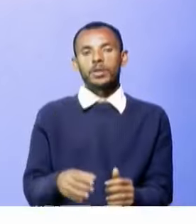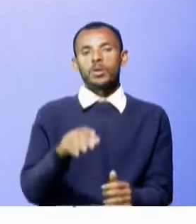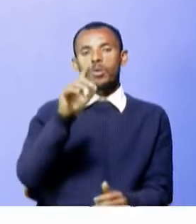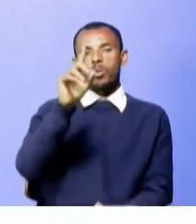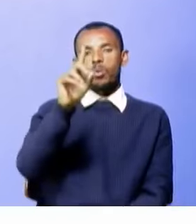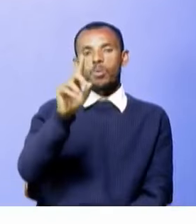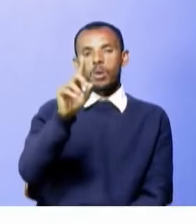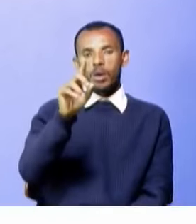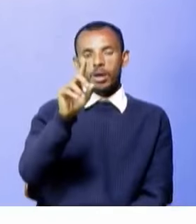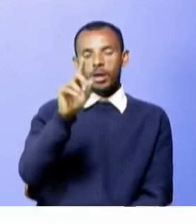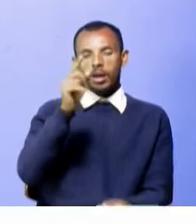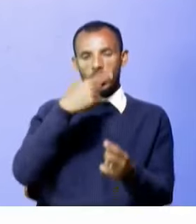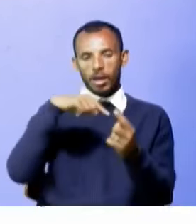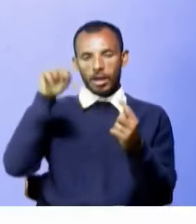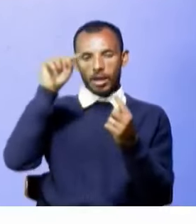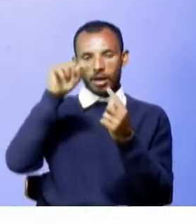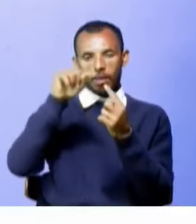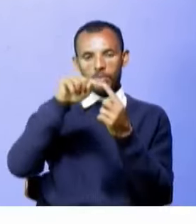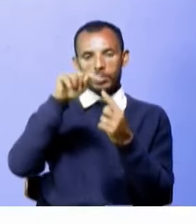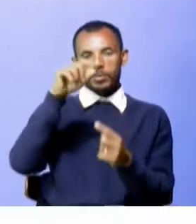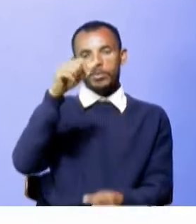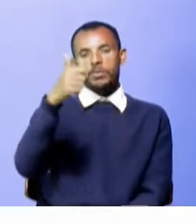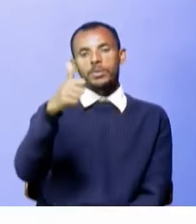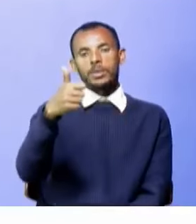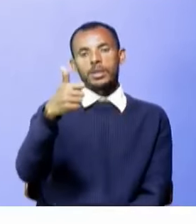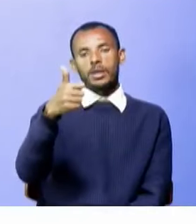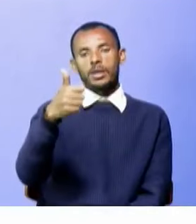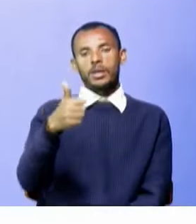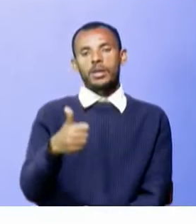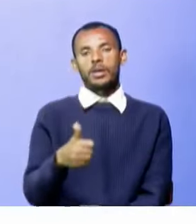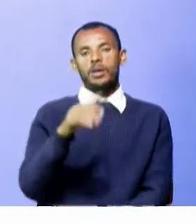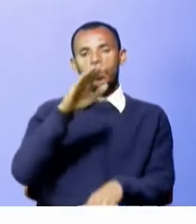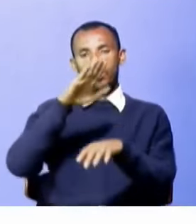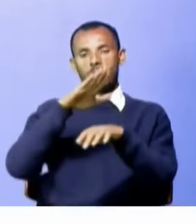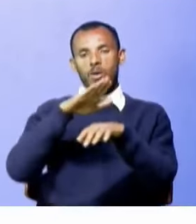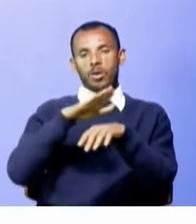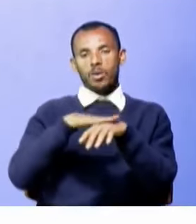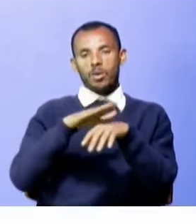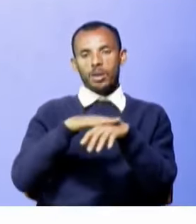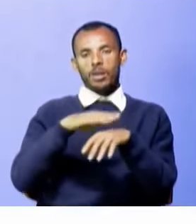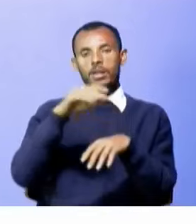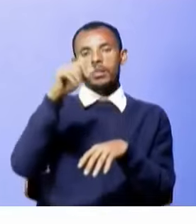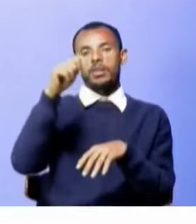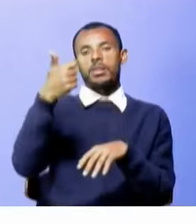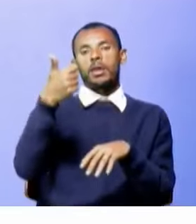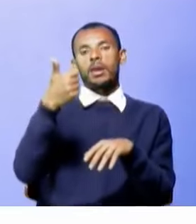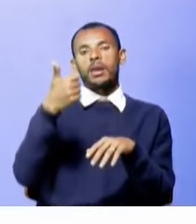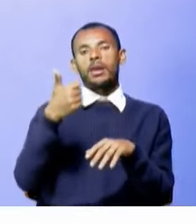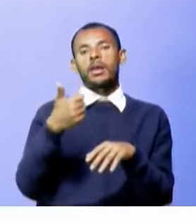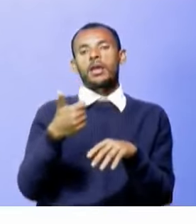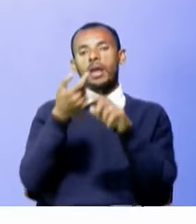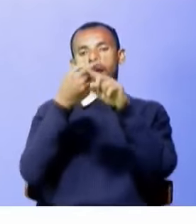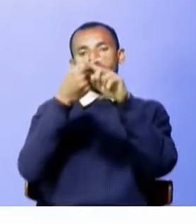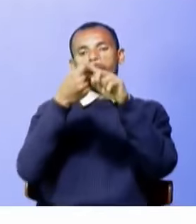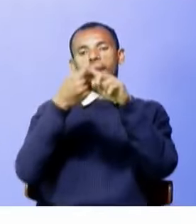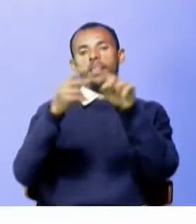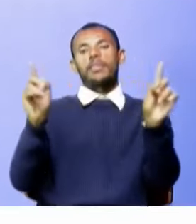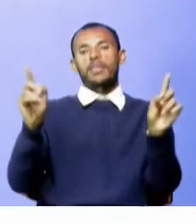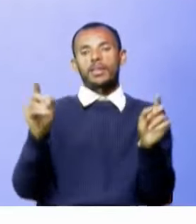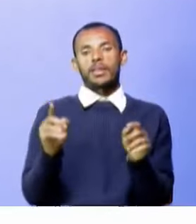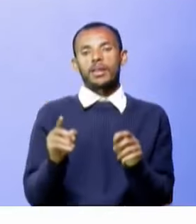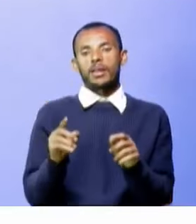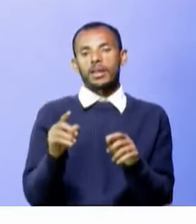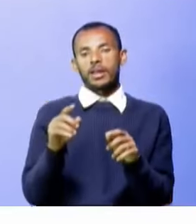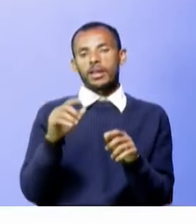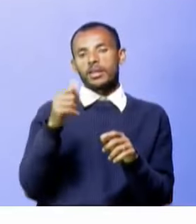1 up to 10 on 10 identical cards. On 10